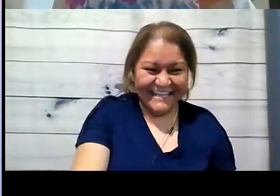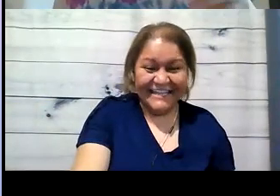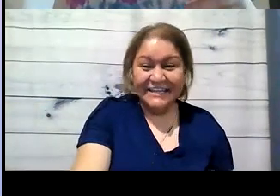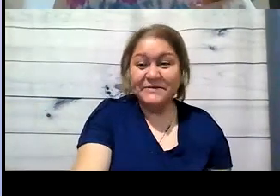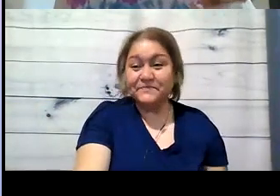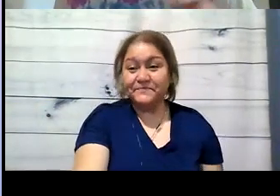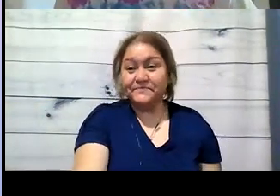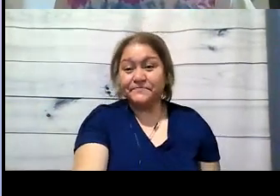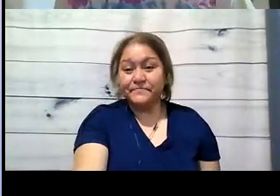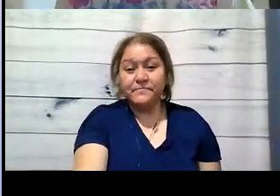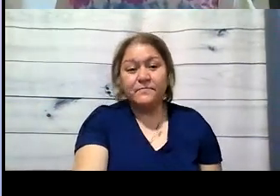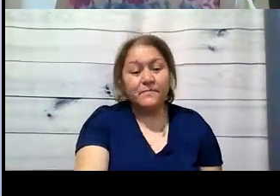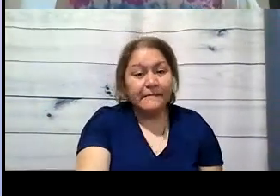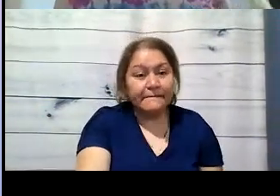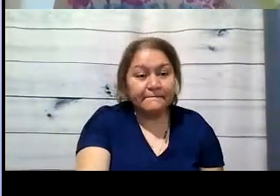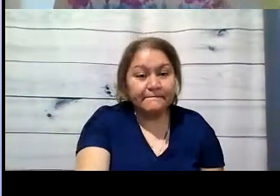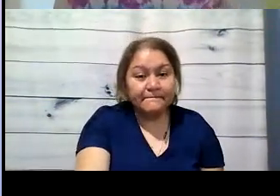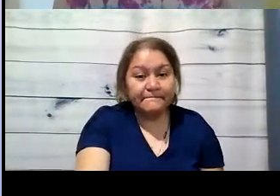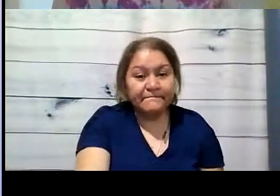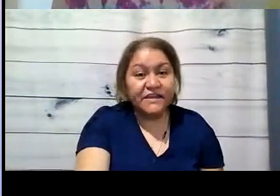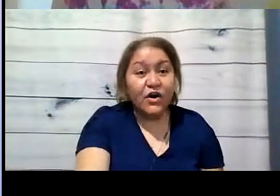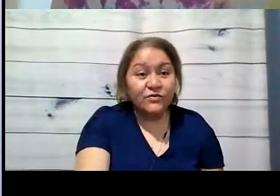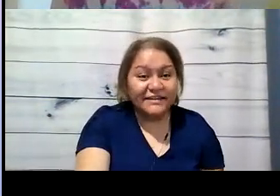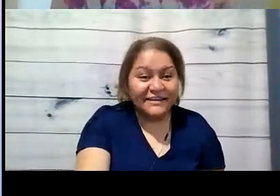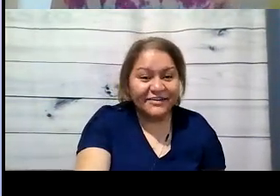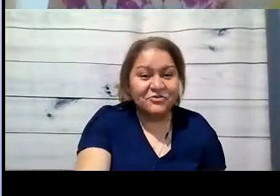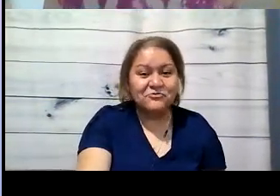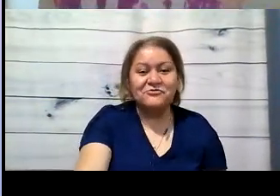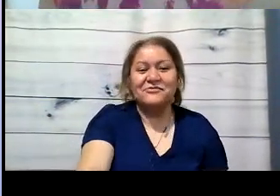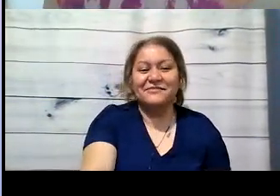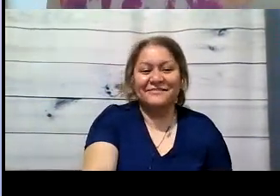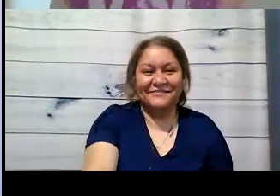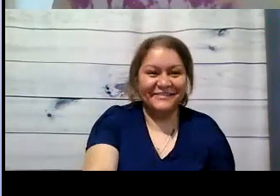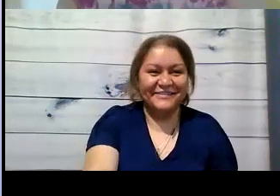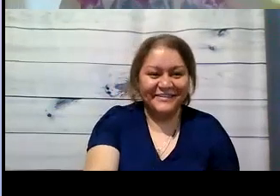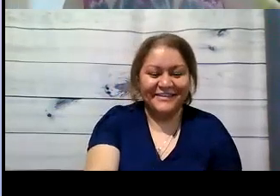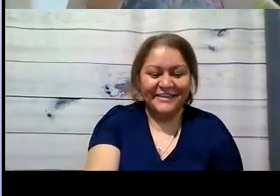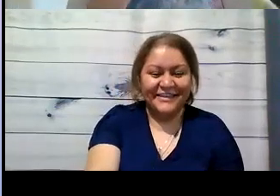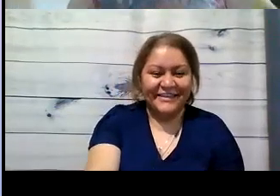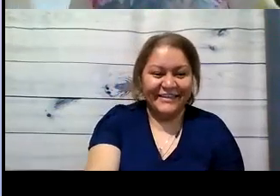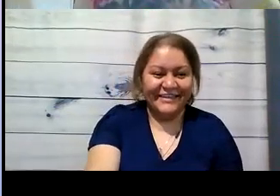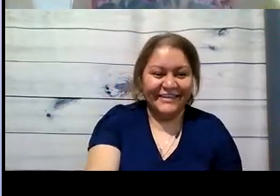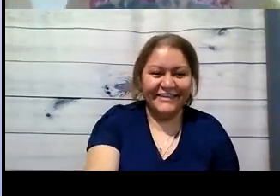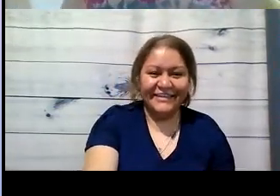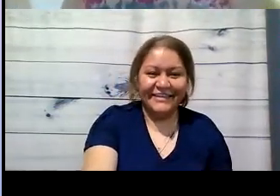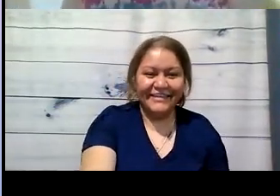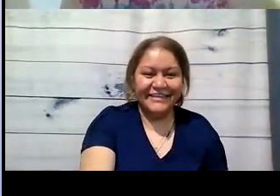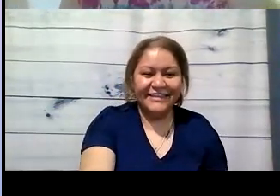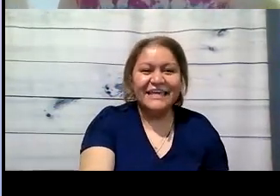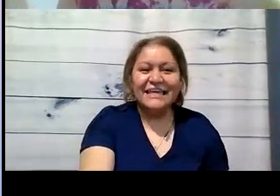Incidentally, that's a picture of tuna fish. Oh, really? Yeah. Cool. They're pretty